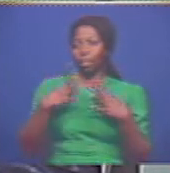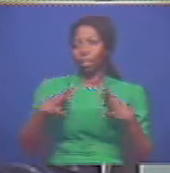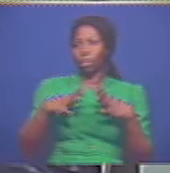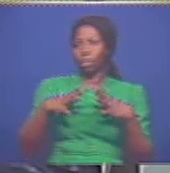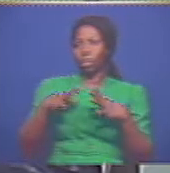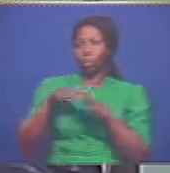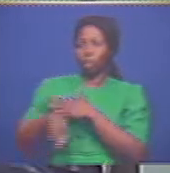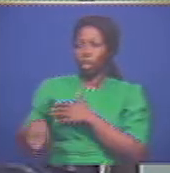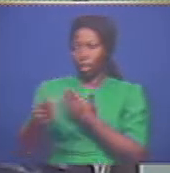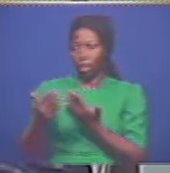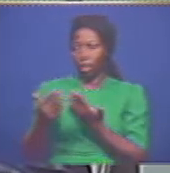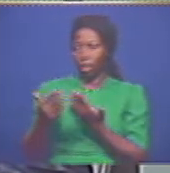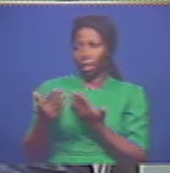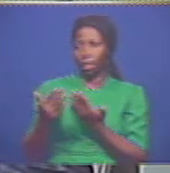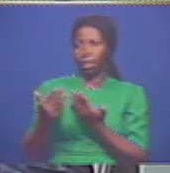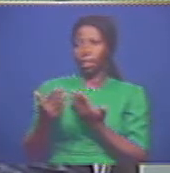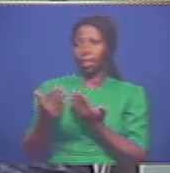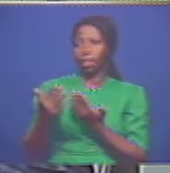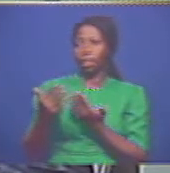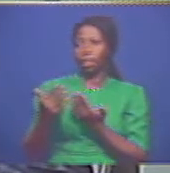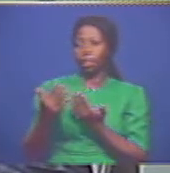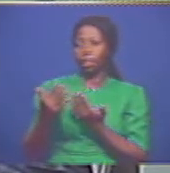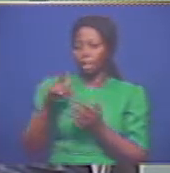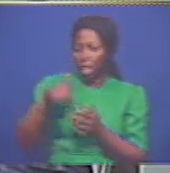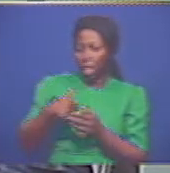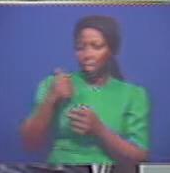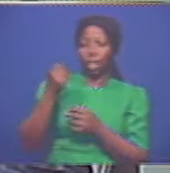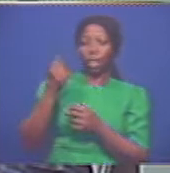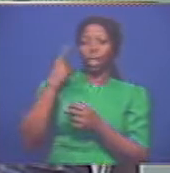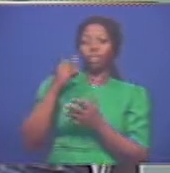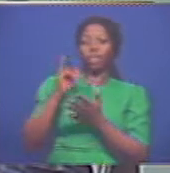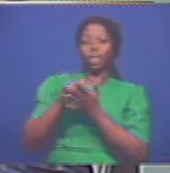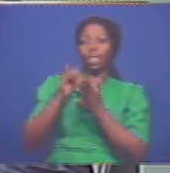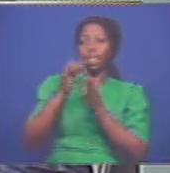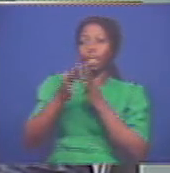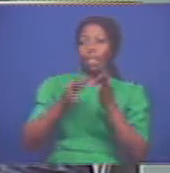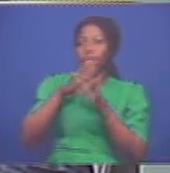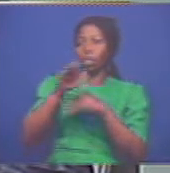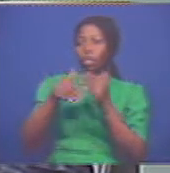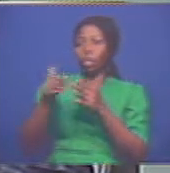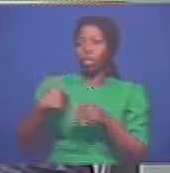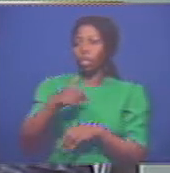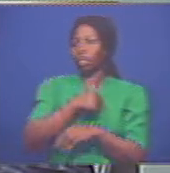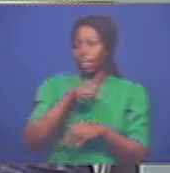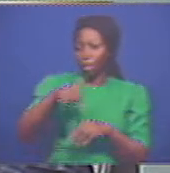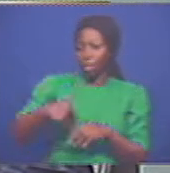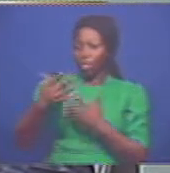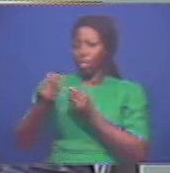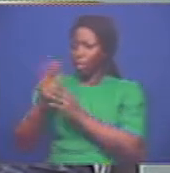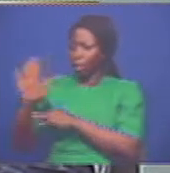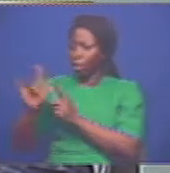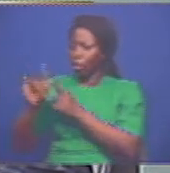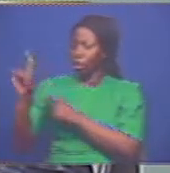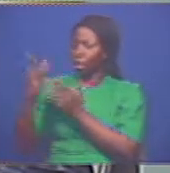pocket. And you come to realize that if all of us, and I still trickle to one question, to one